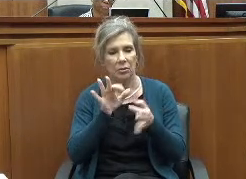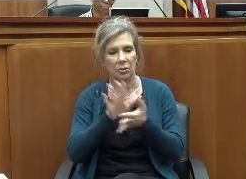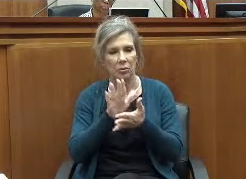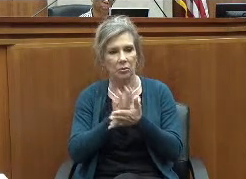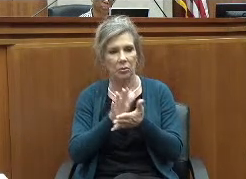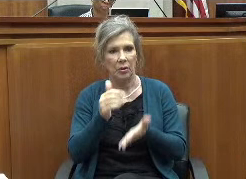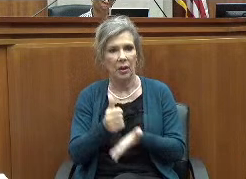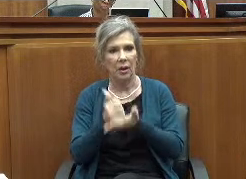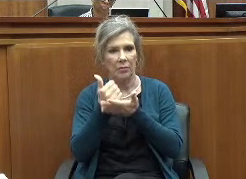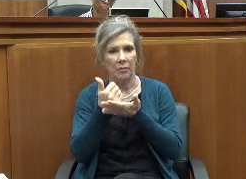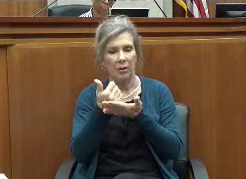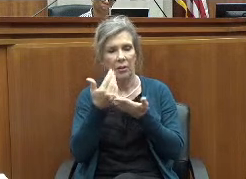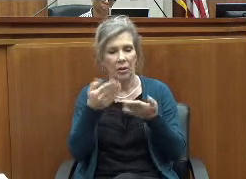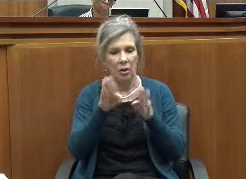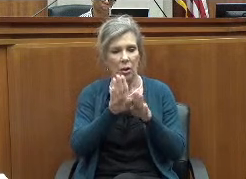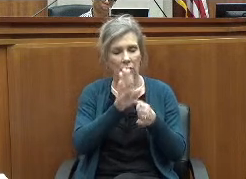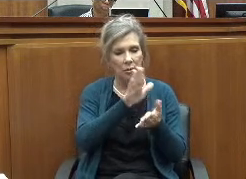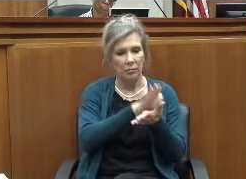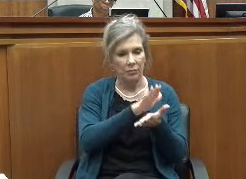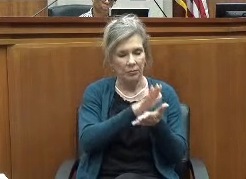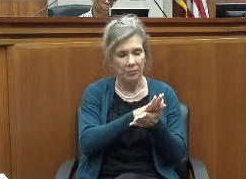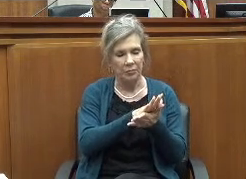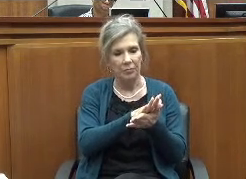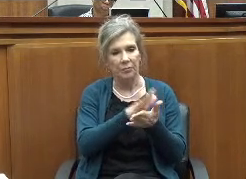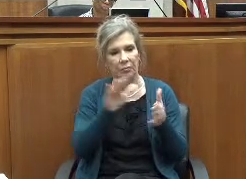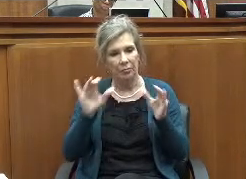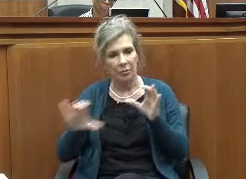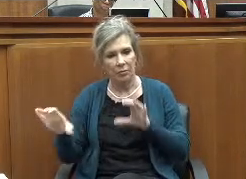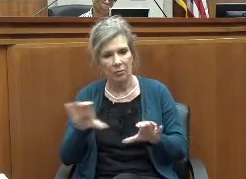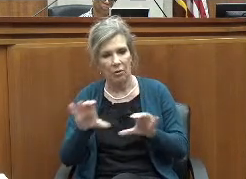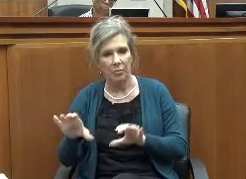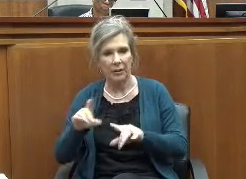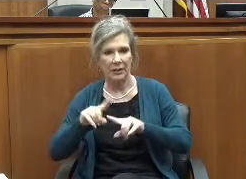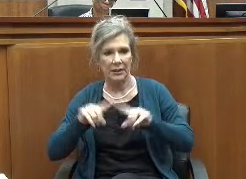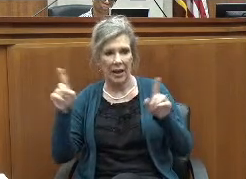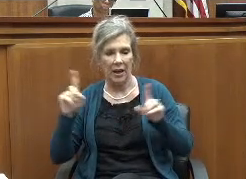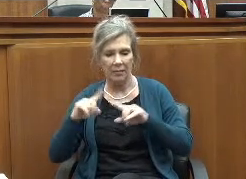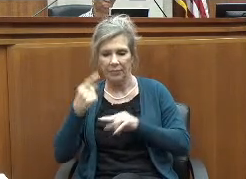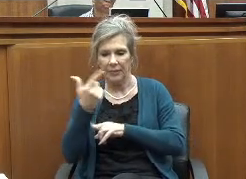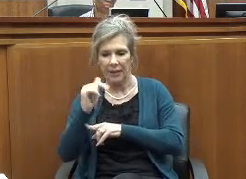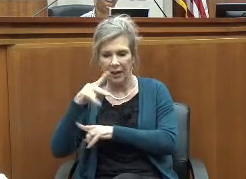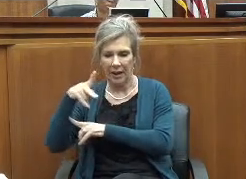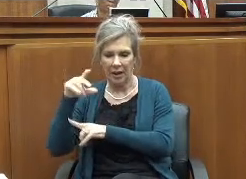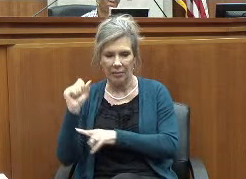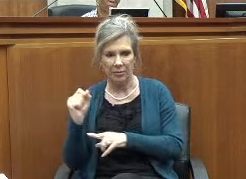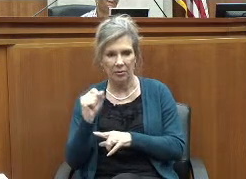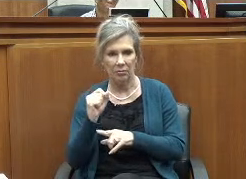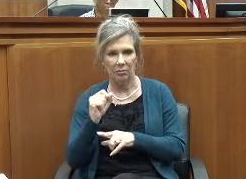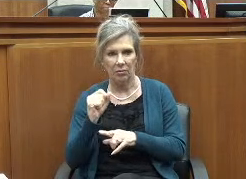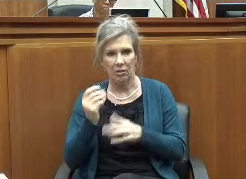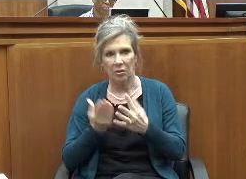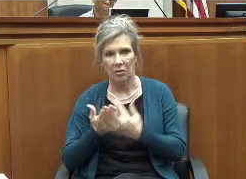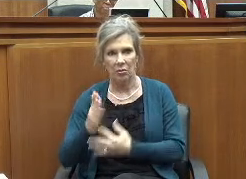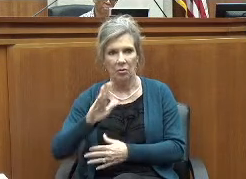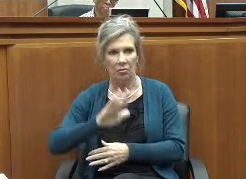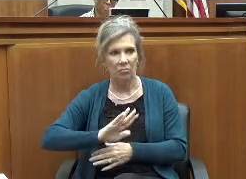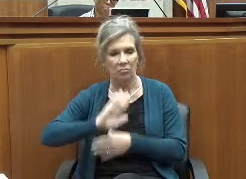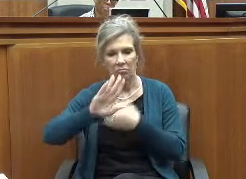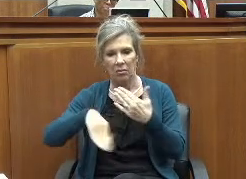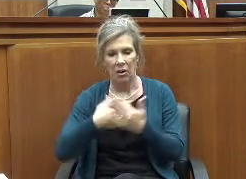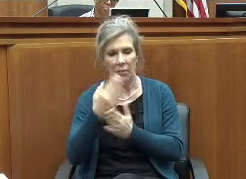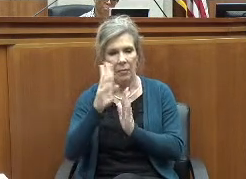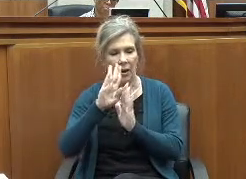and performing gaps for diverse learners of all backgrounds and cultures. This model also